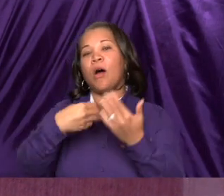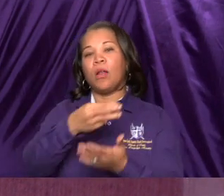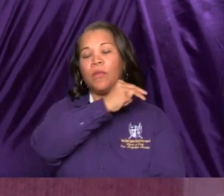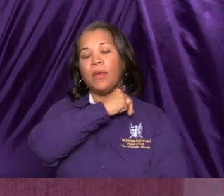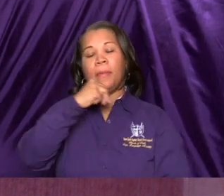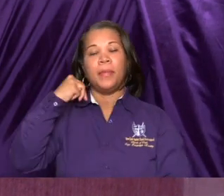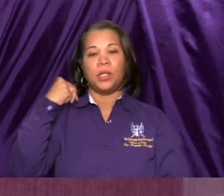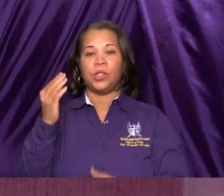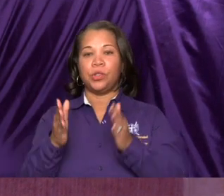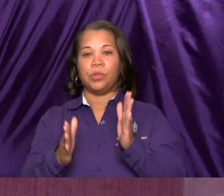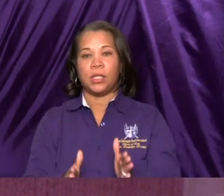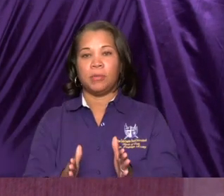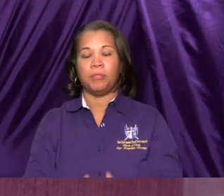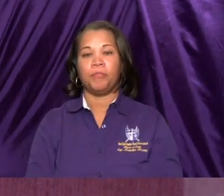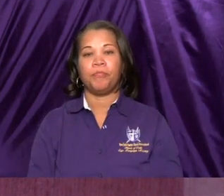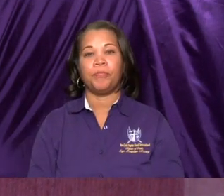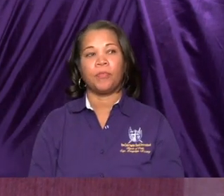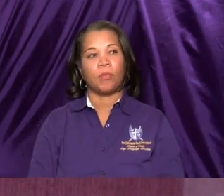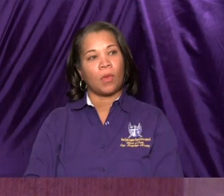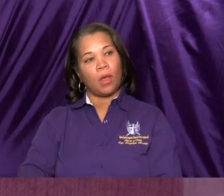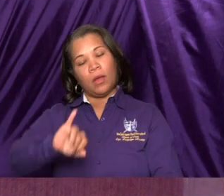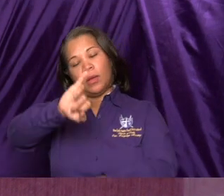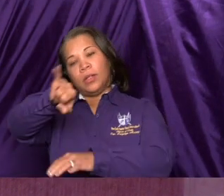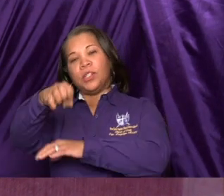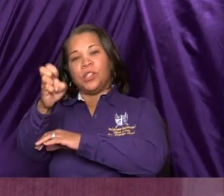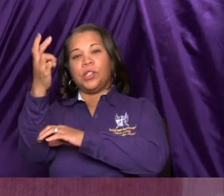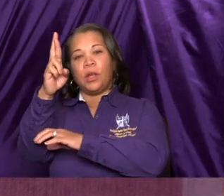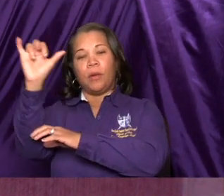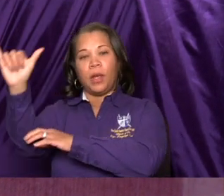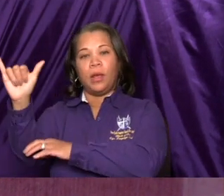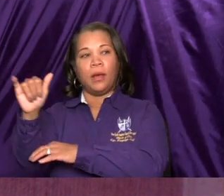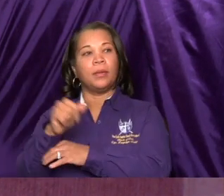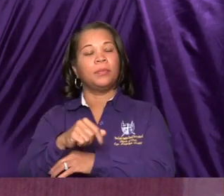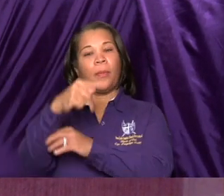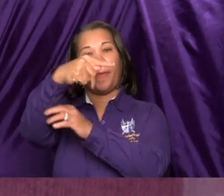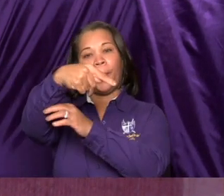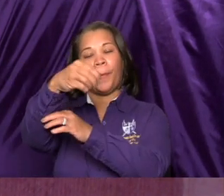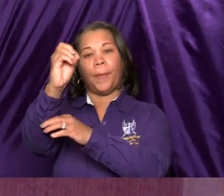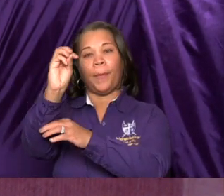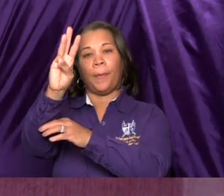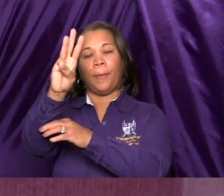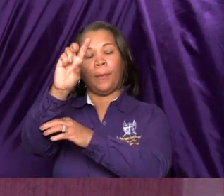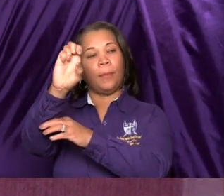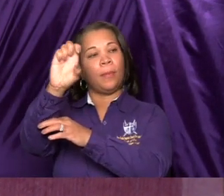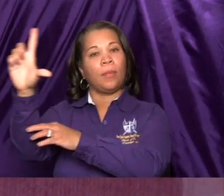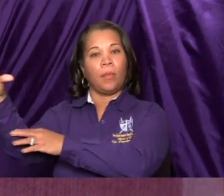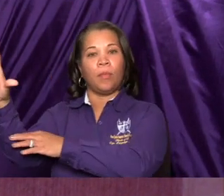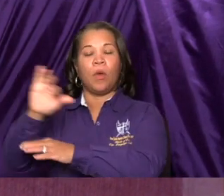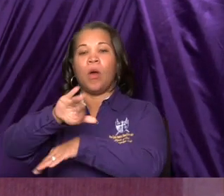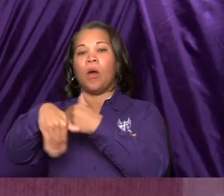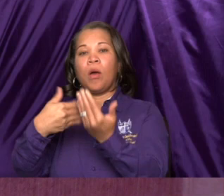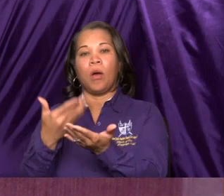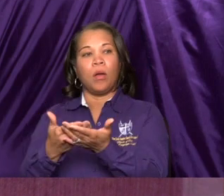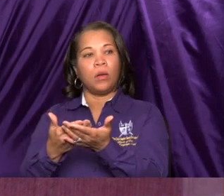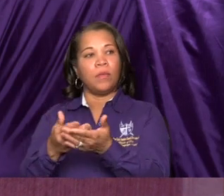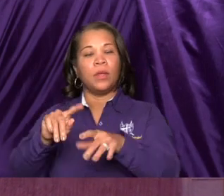absence, Reverend Jerry. I want to thank God for all the ministry team here.